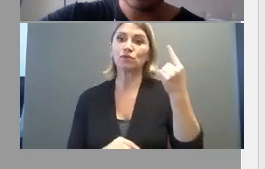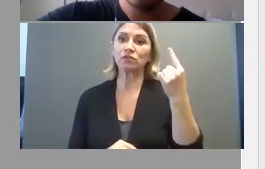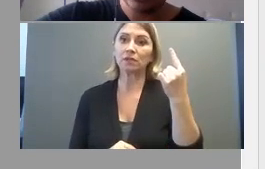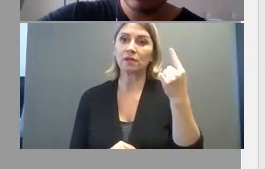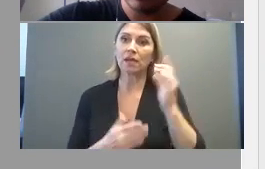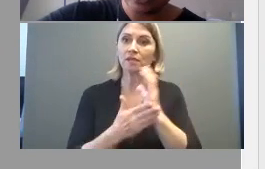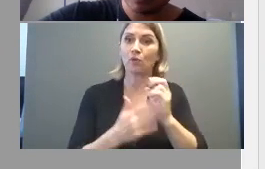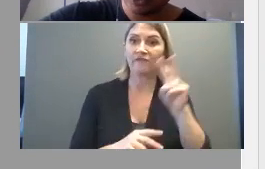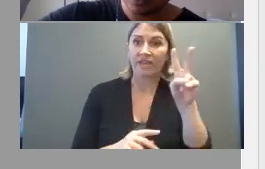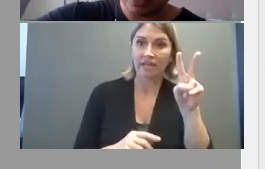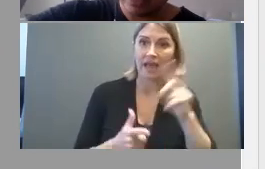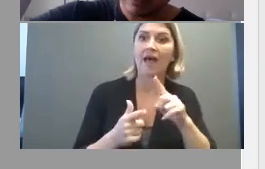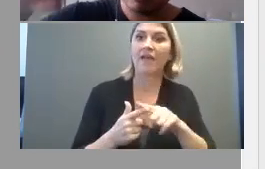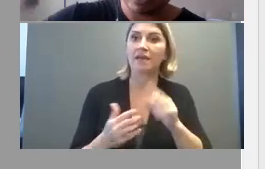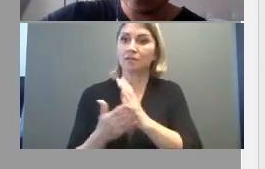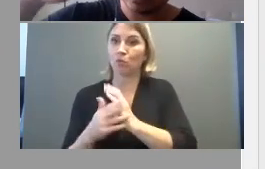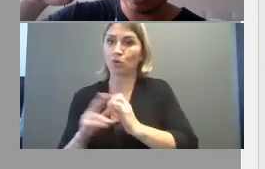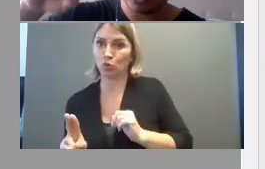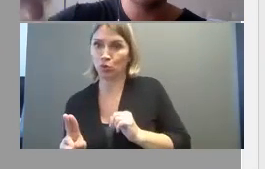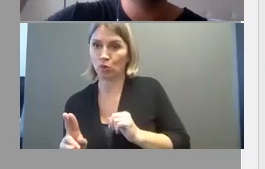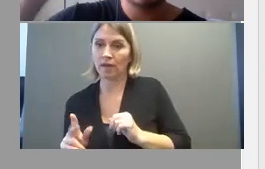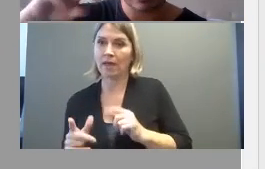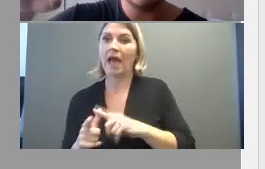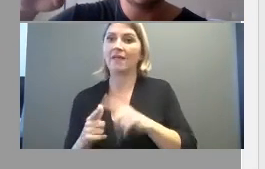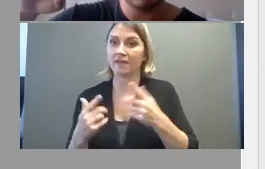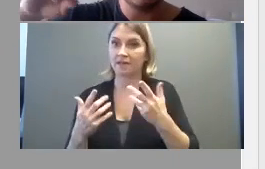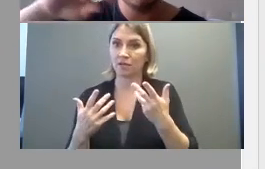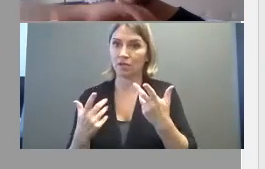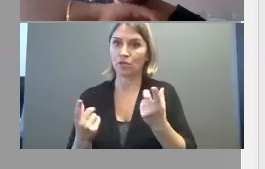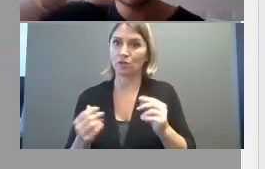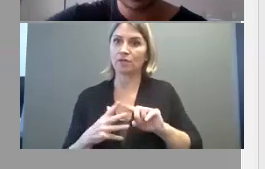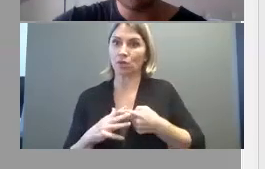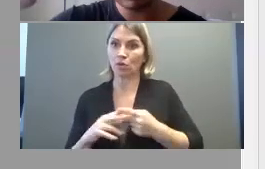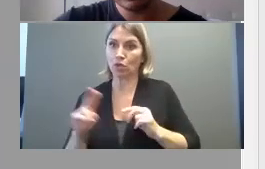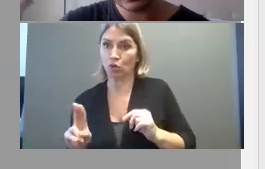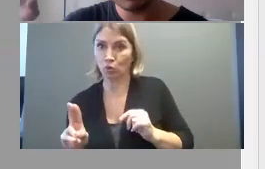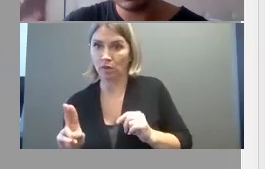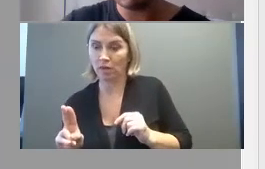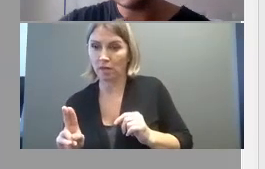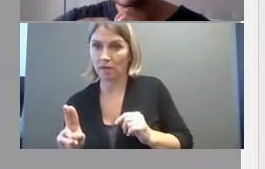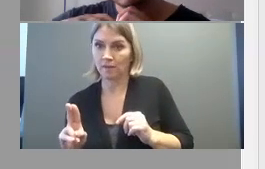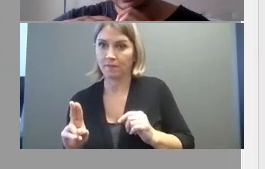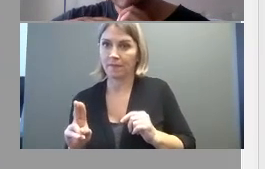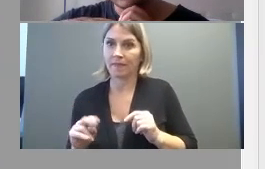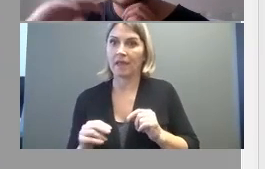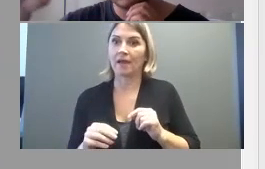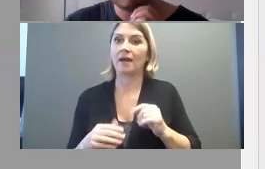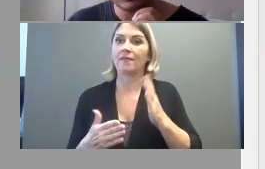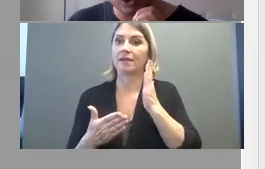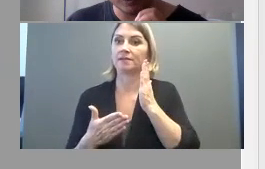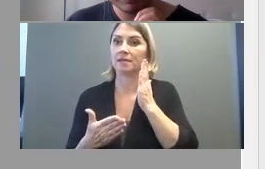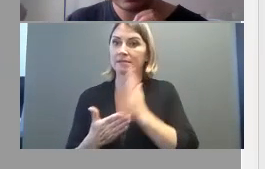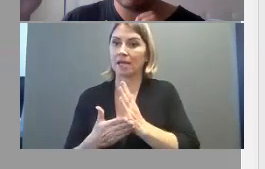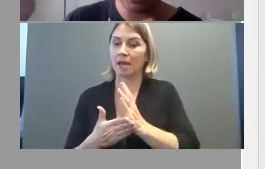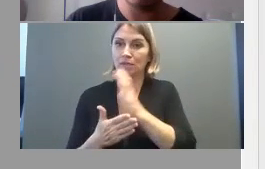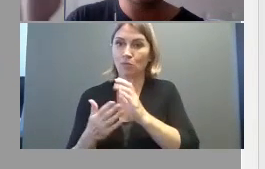explore V, then we would explore U, and then once we start exploring U, we need to stop exploring once we are done